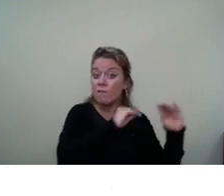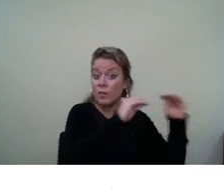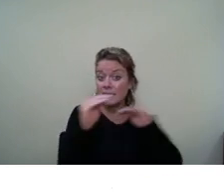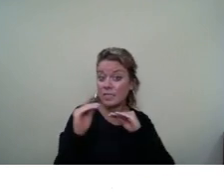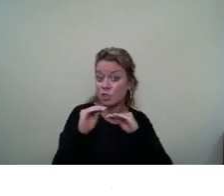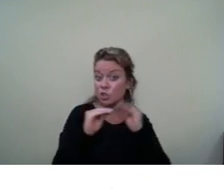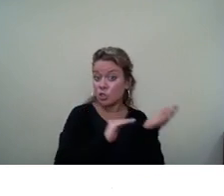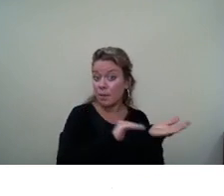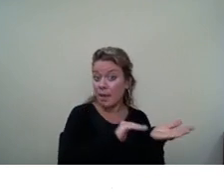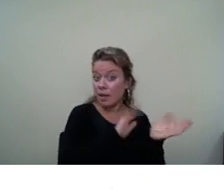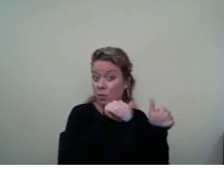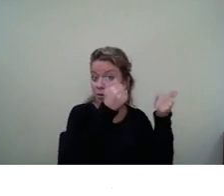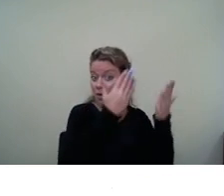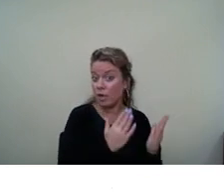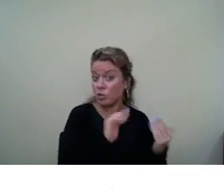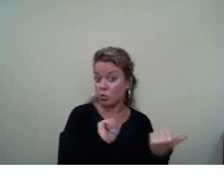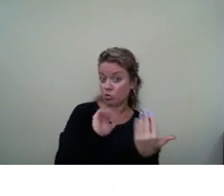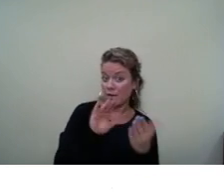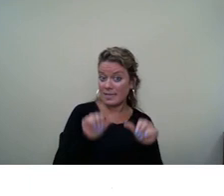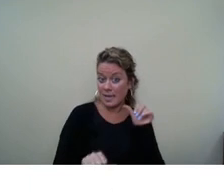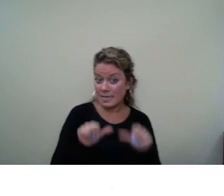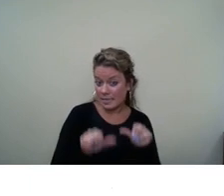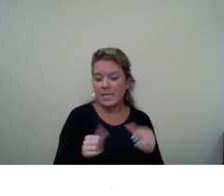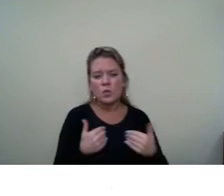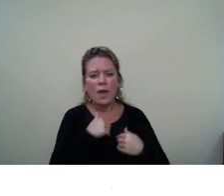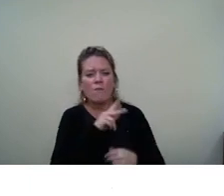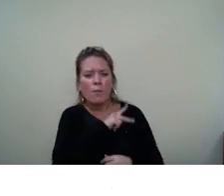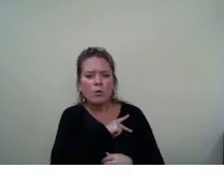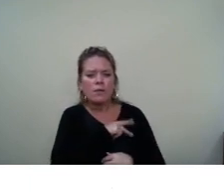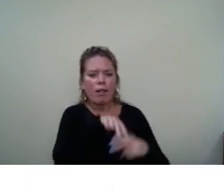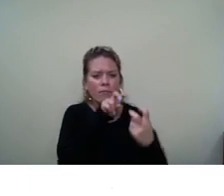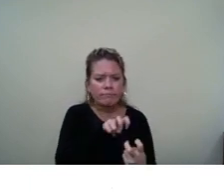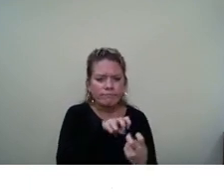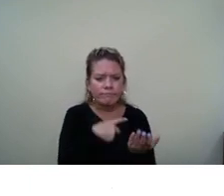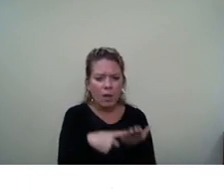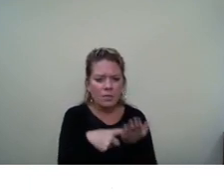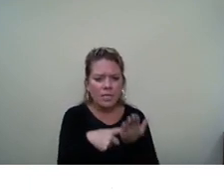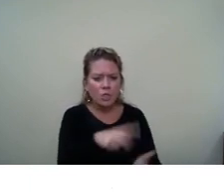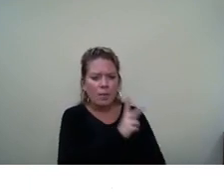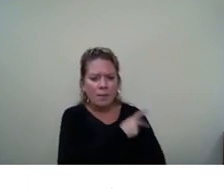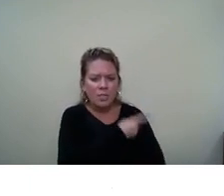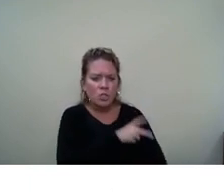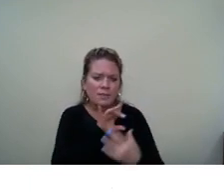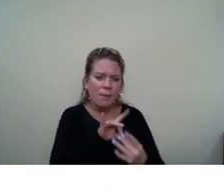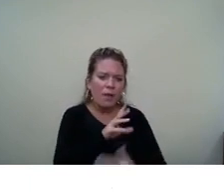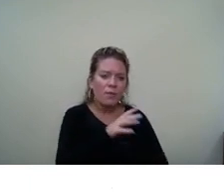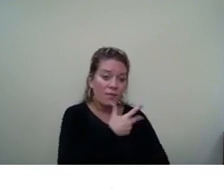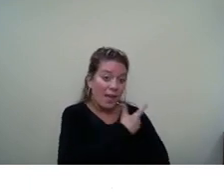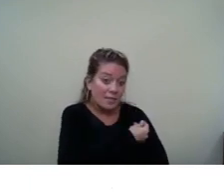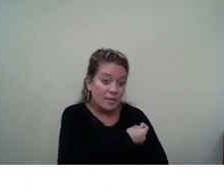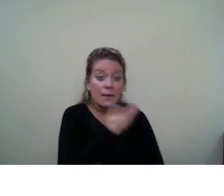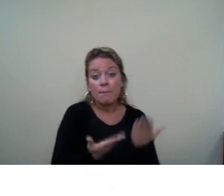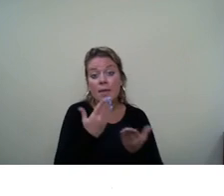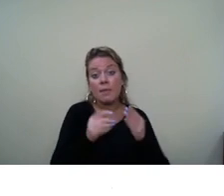to address vaccine hesitancy, to have a personal conversation with their patients about the vaccine, maybe do a